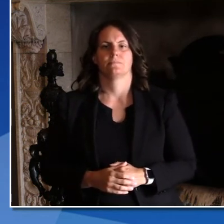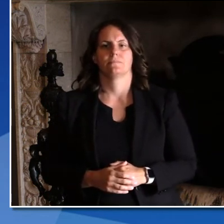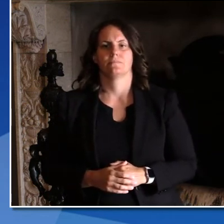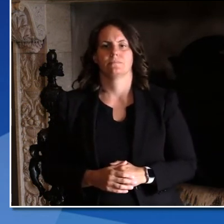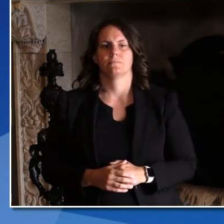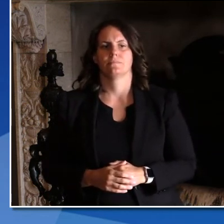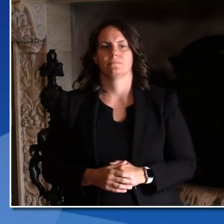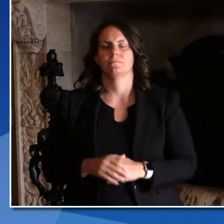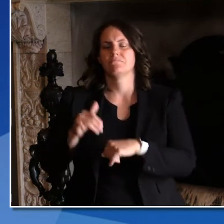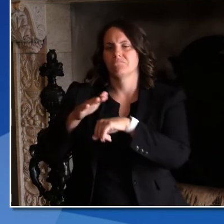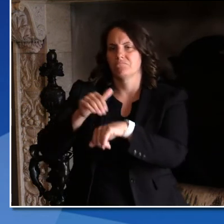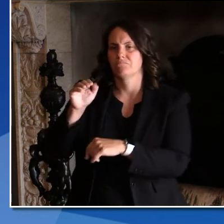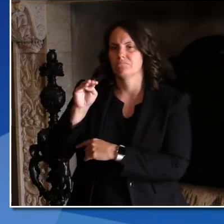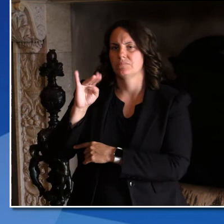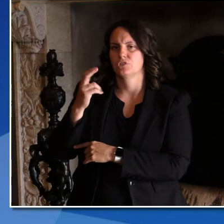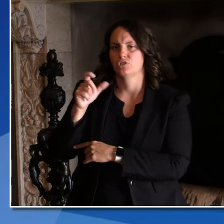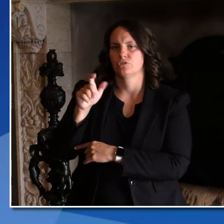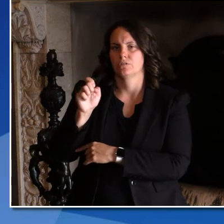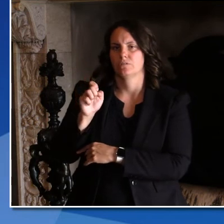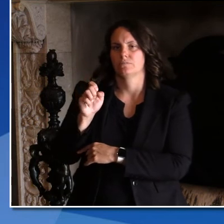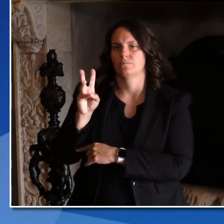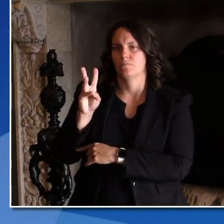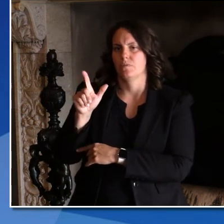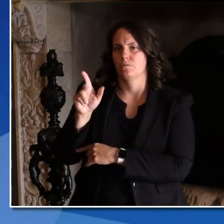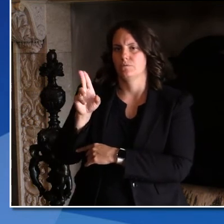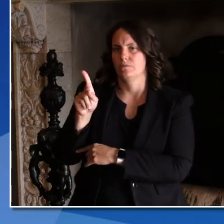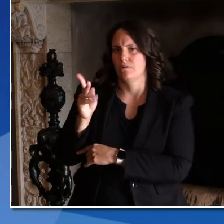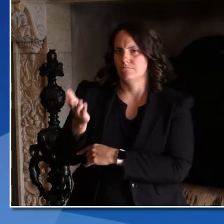Michelle Melby from WLUK.